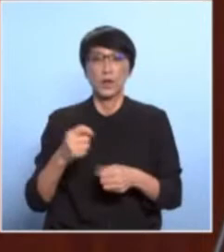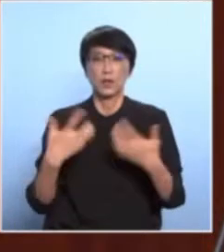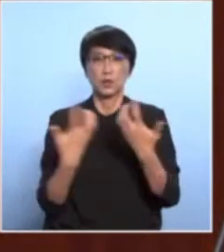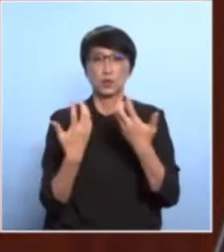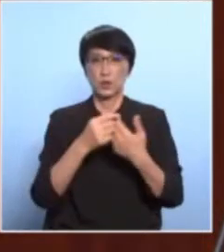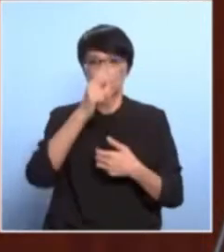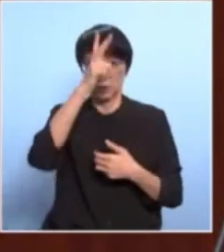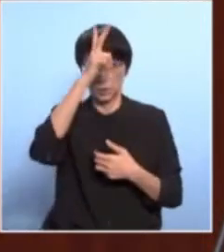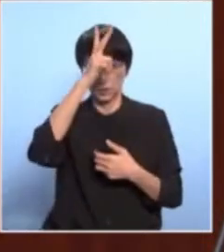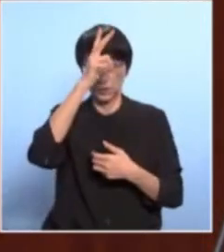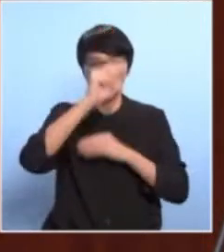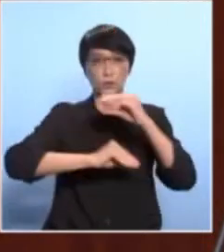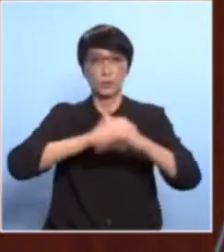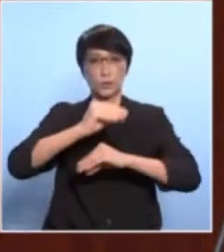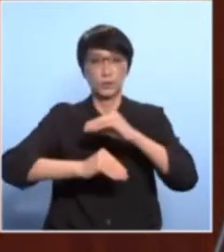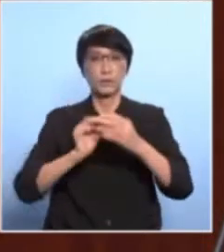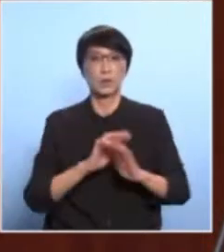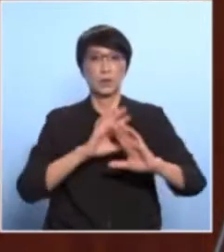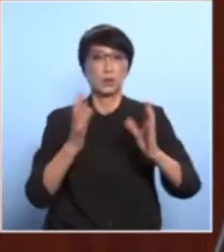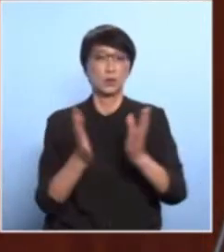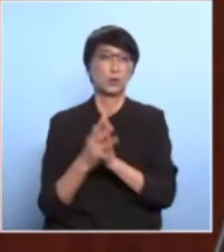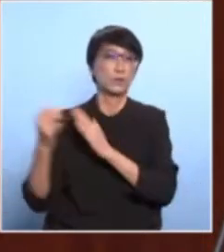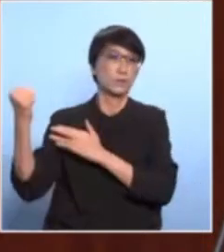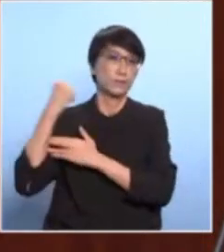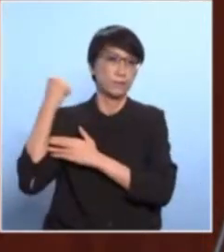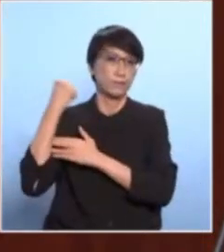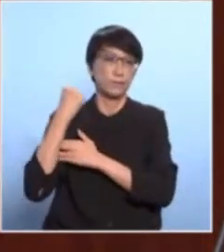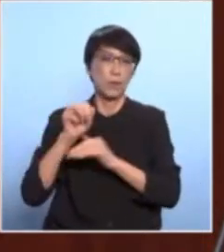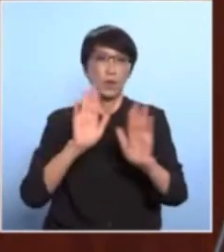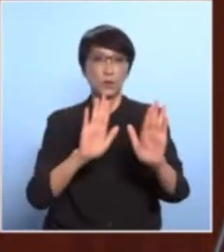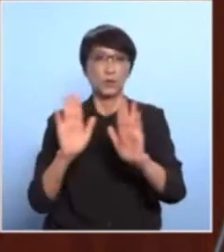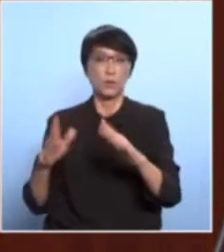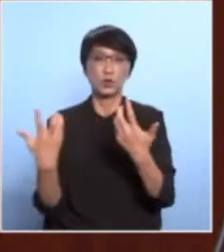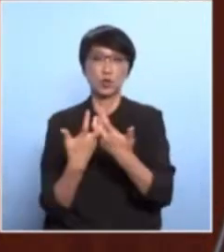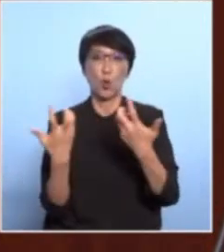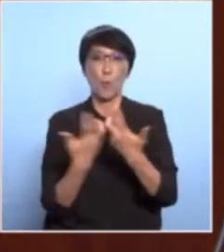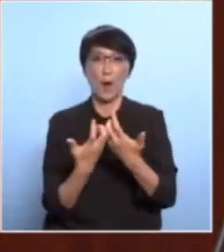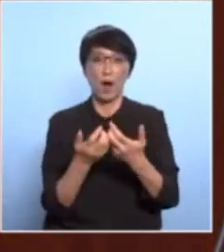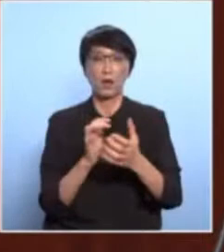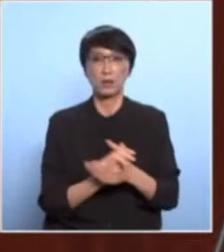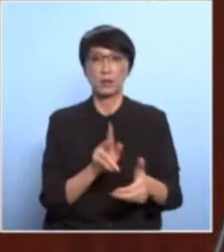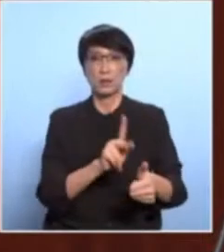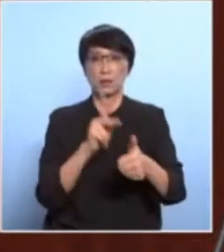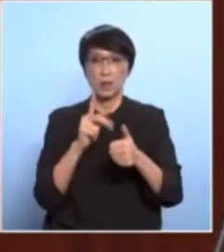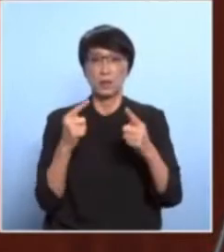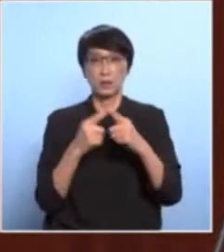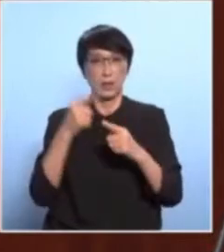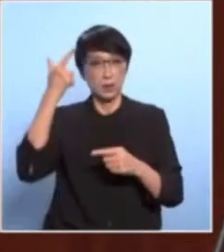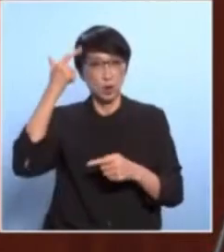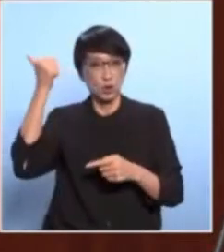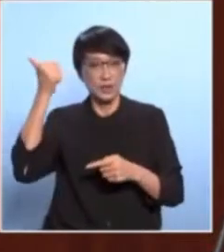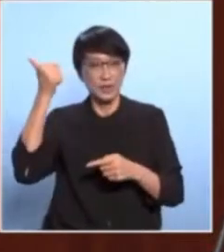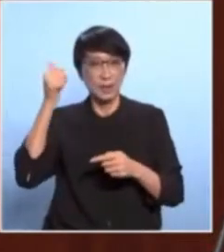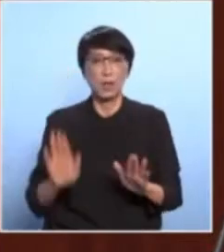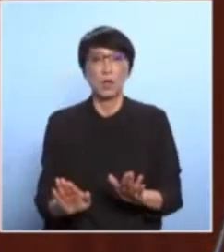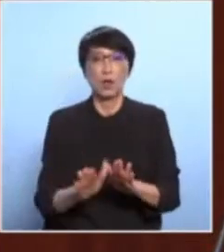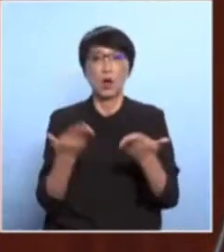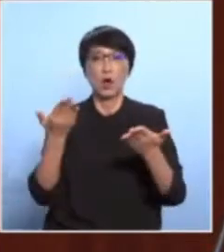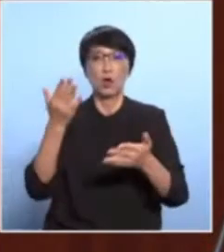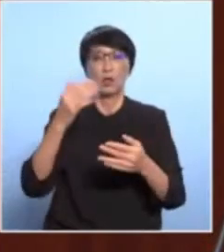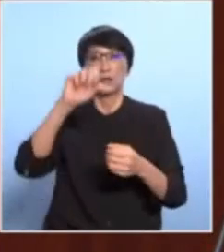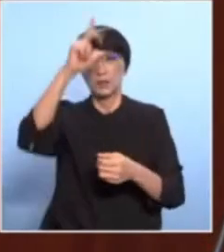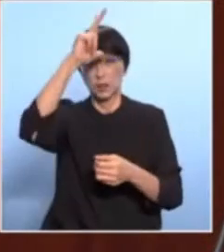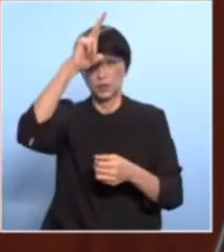Advance development of digital government. We will press ahead with the digitalization of government services,